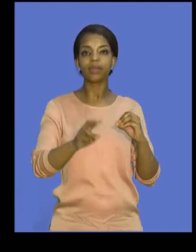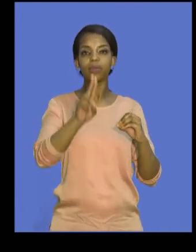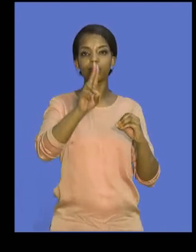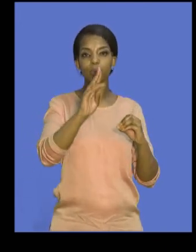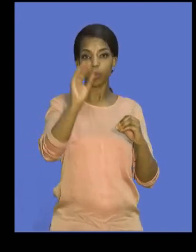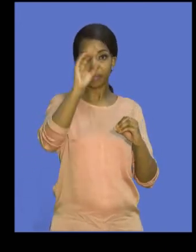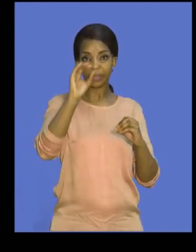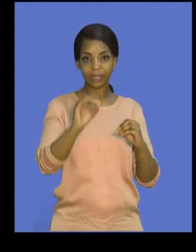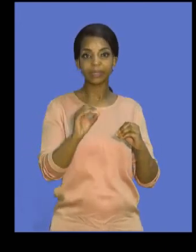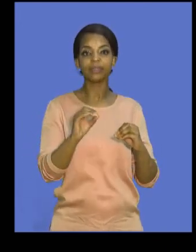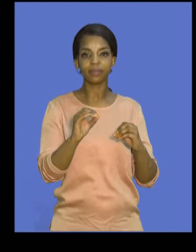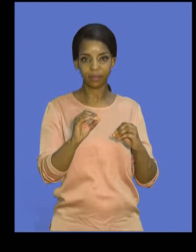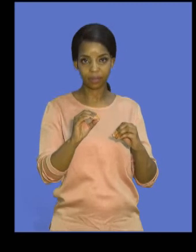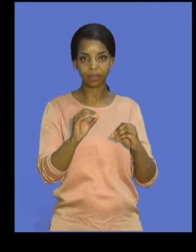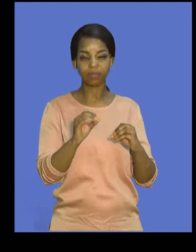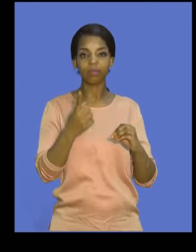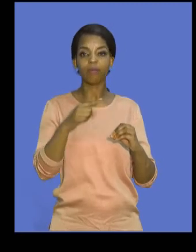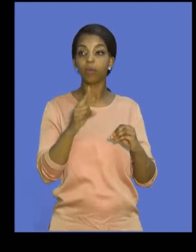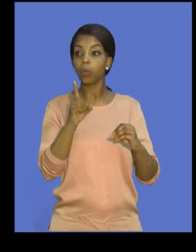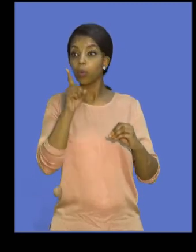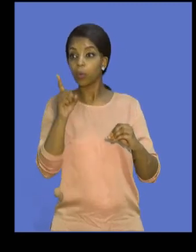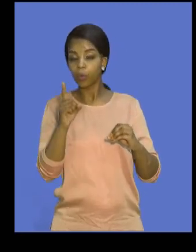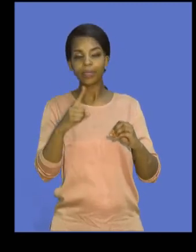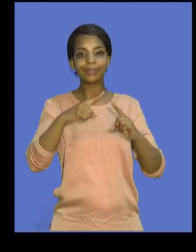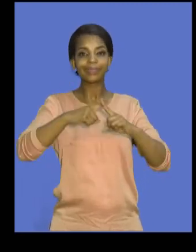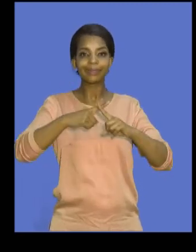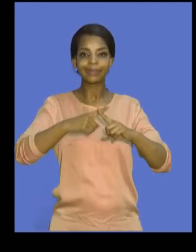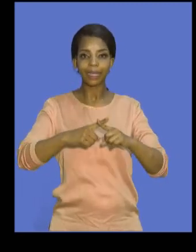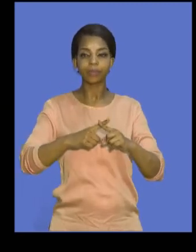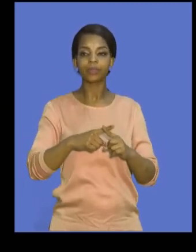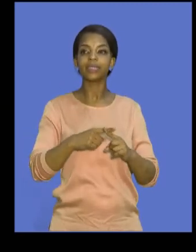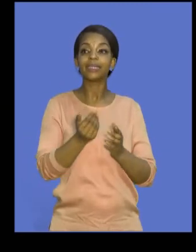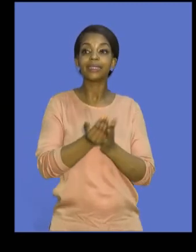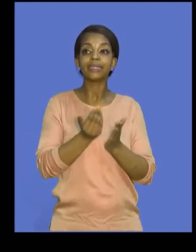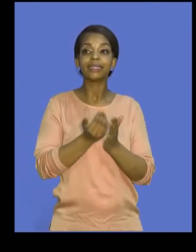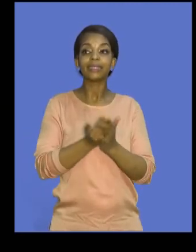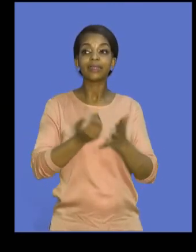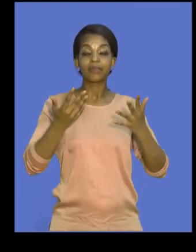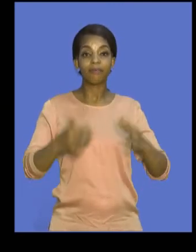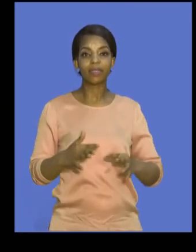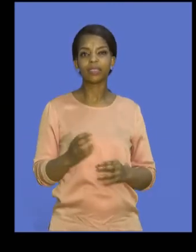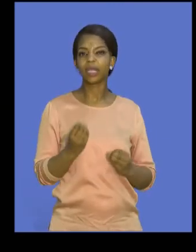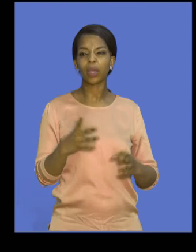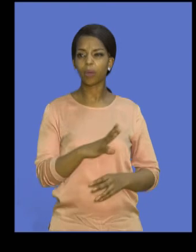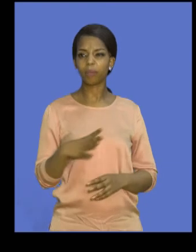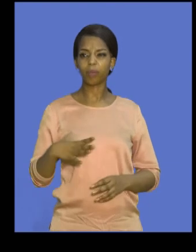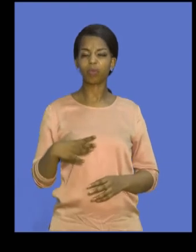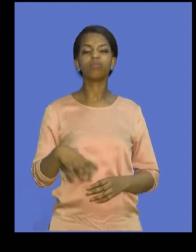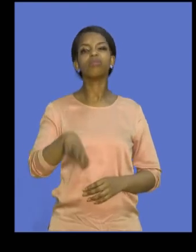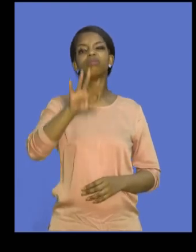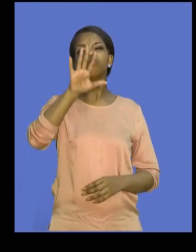2% of this multiplied by, they saved up this thing for how many months? For 5 months,